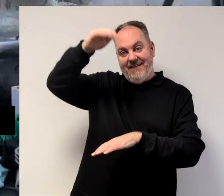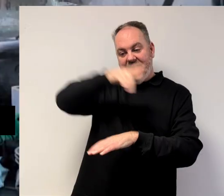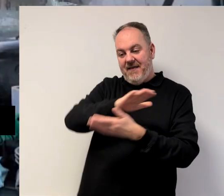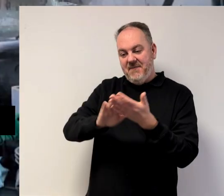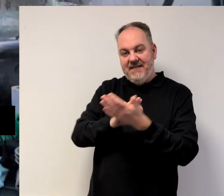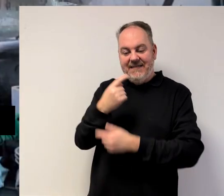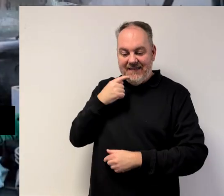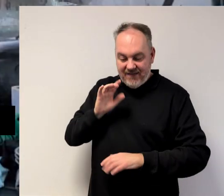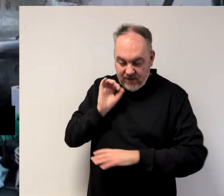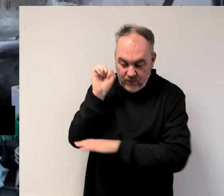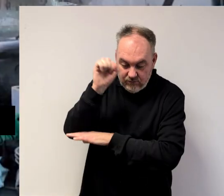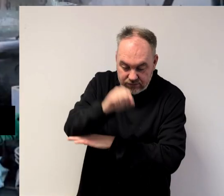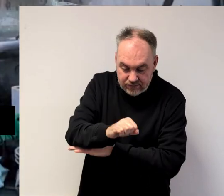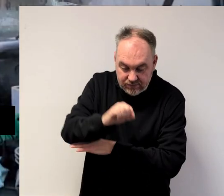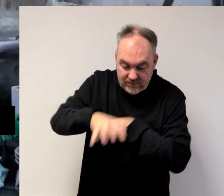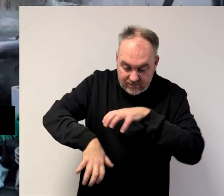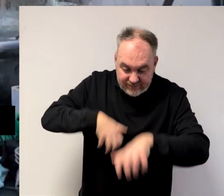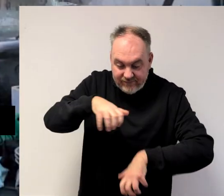If